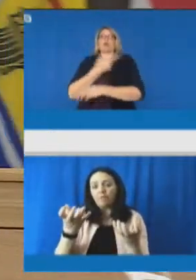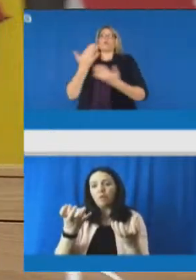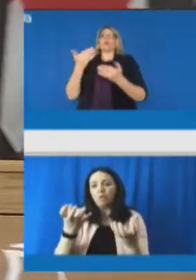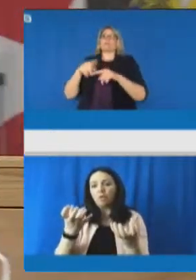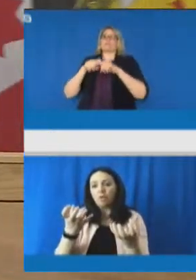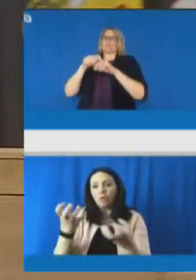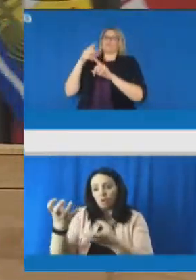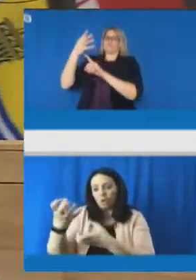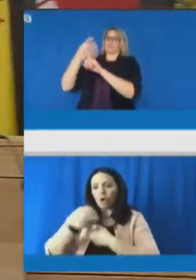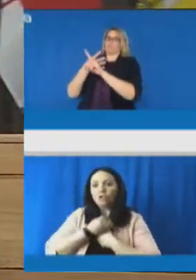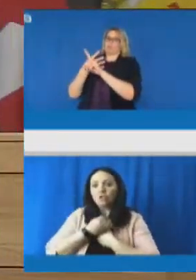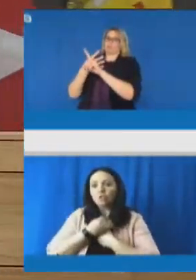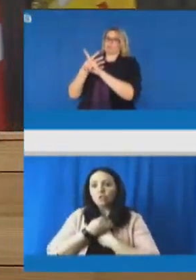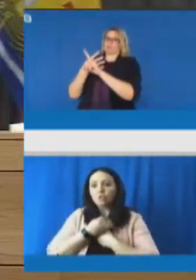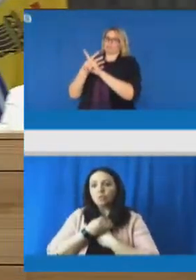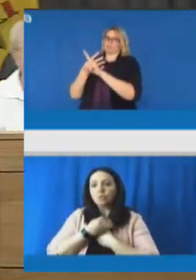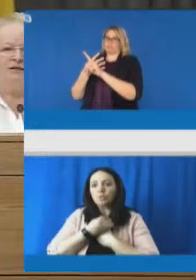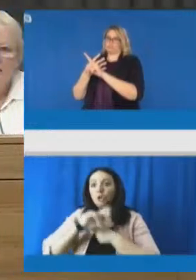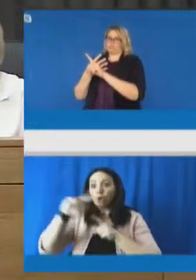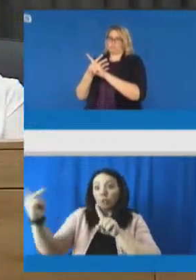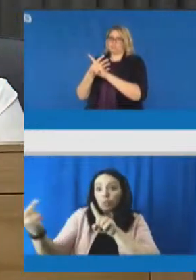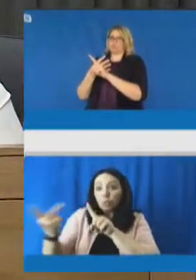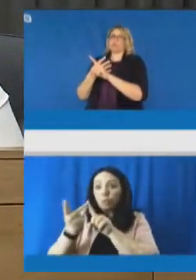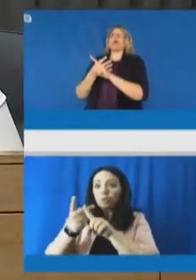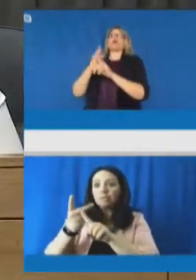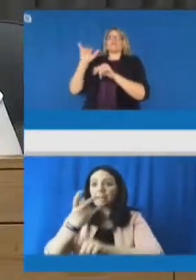that, we know